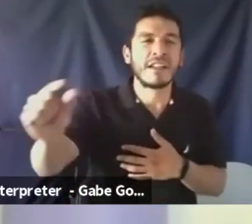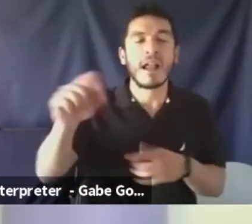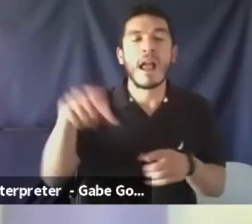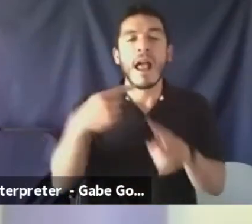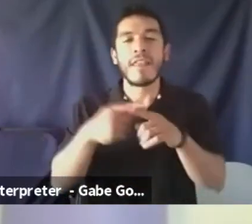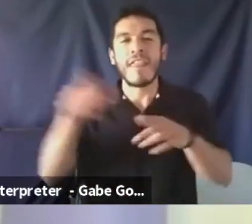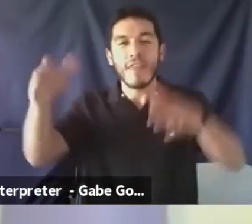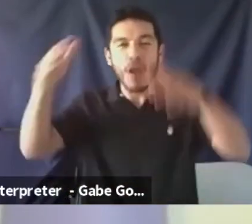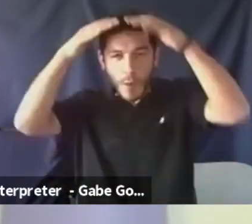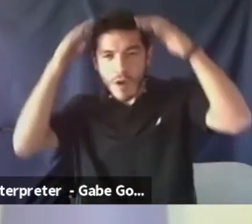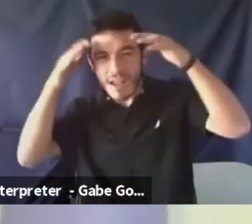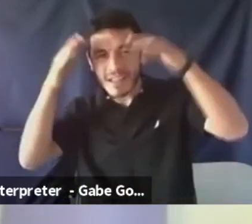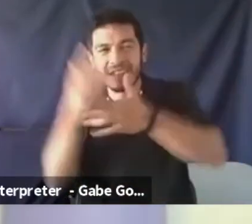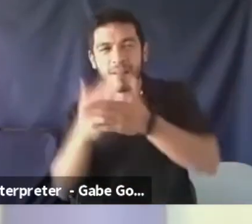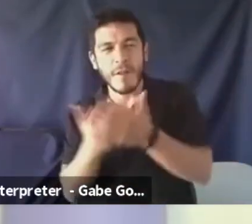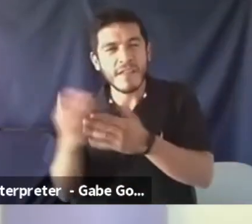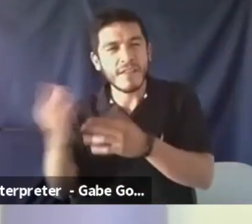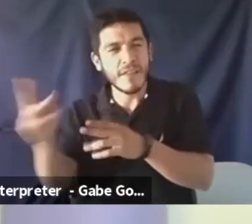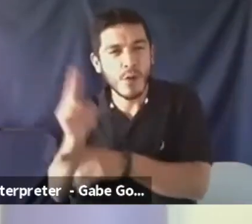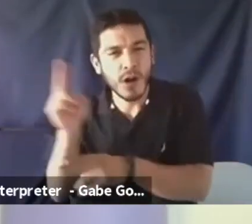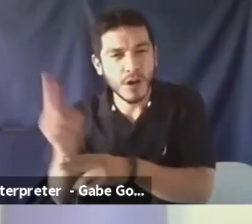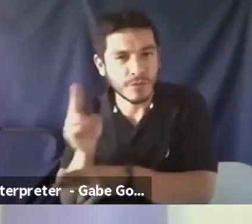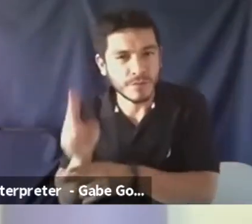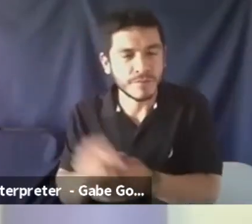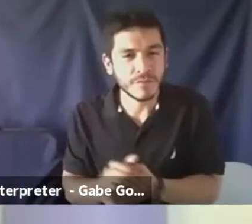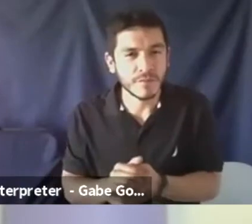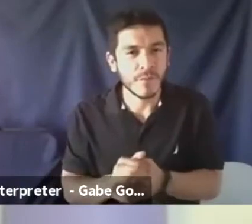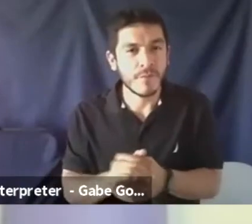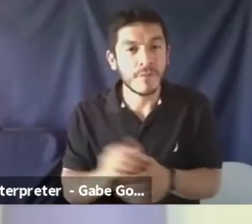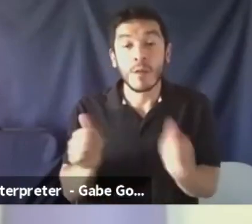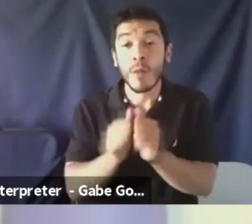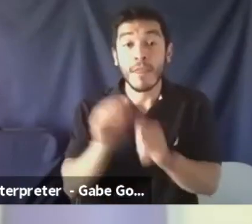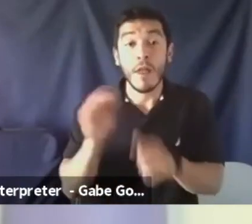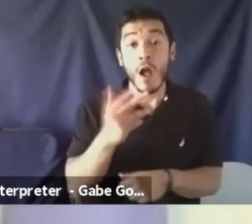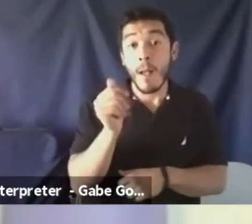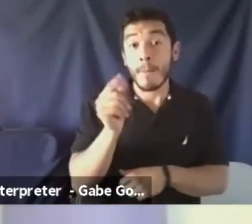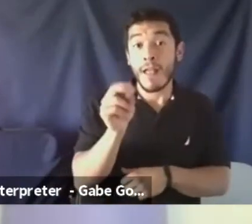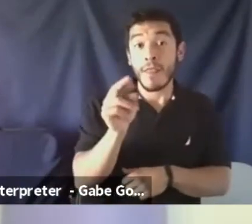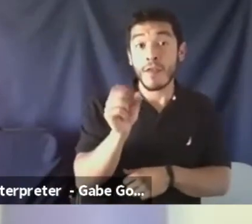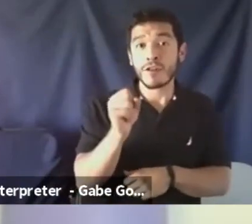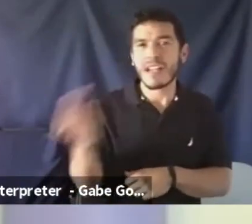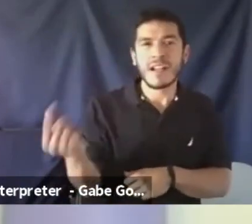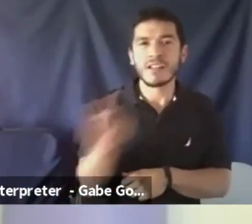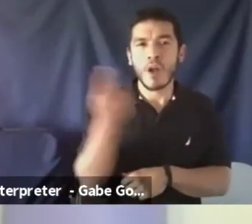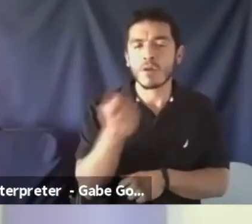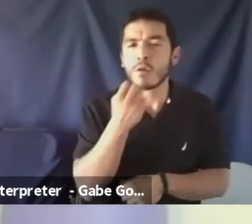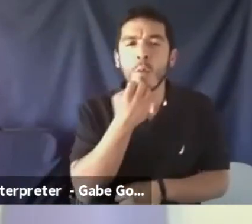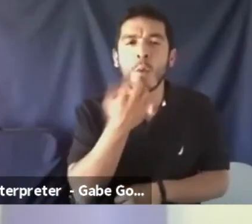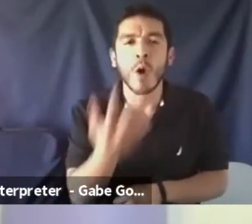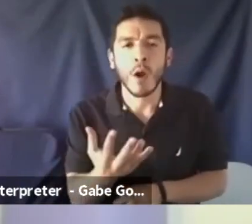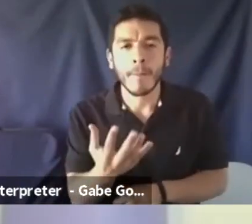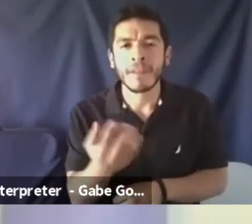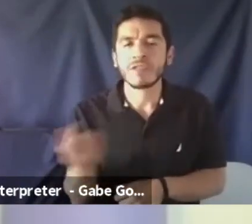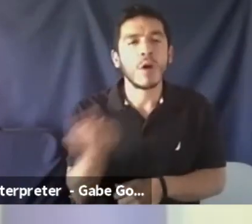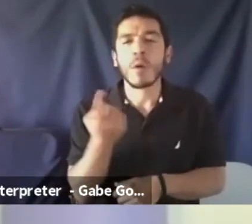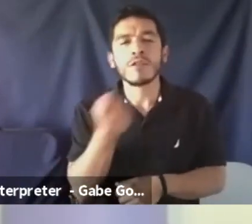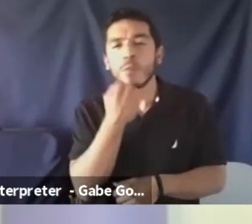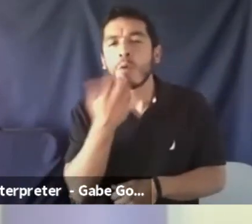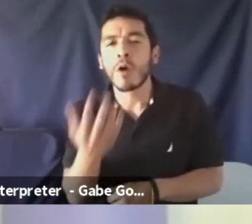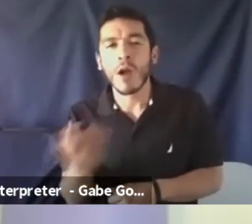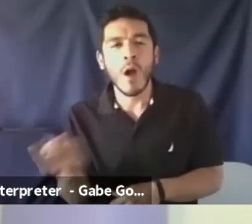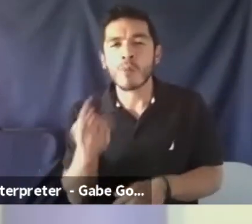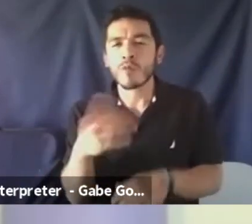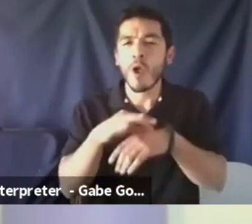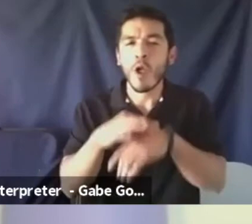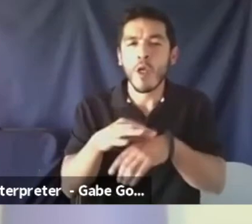and in some of the pieces that they're wearing. With our Panthers, it's always warm. It's always warm. It's always earth